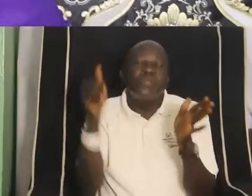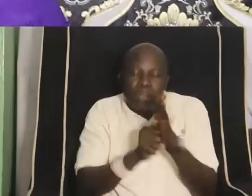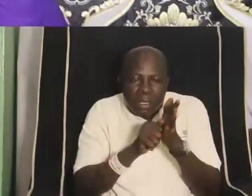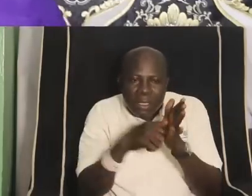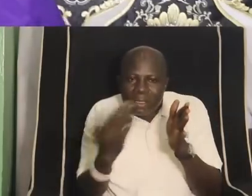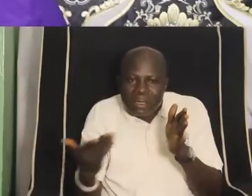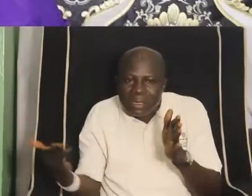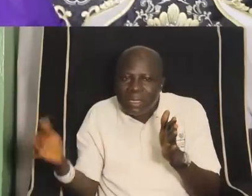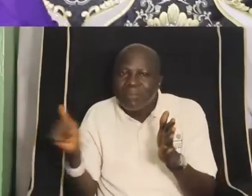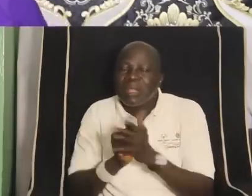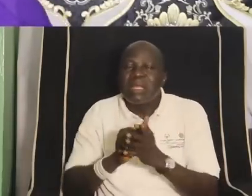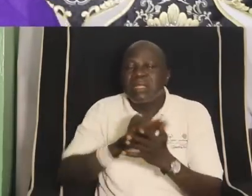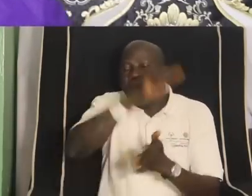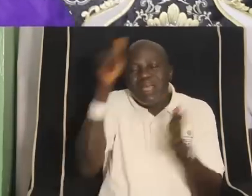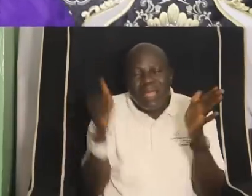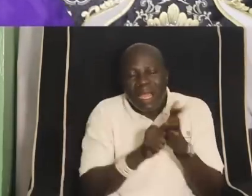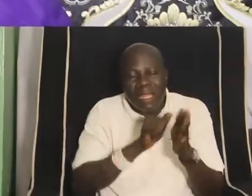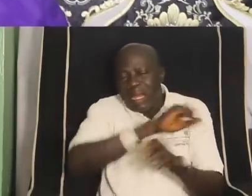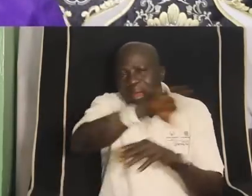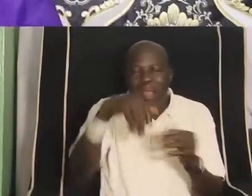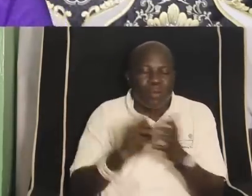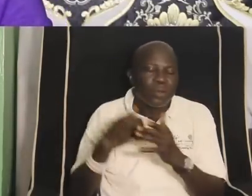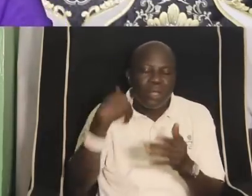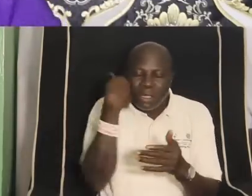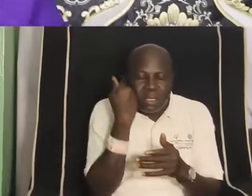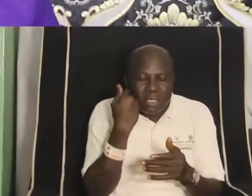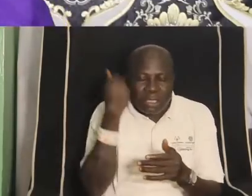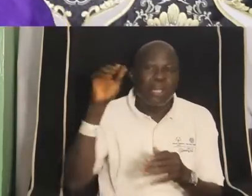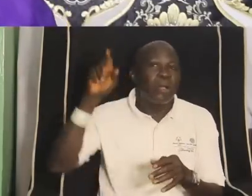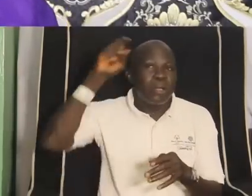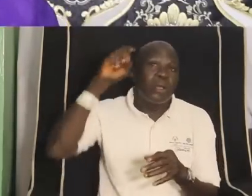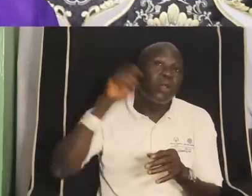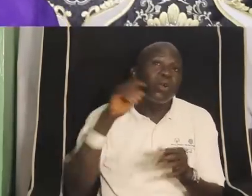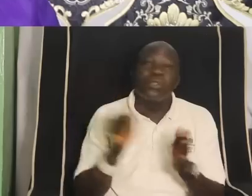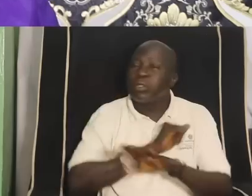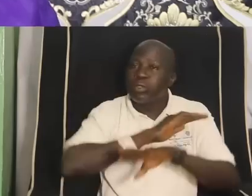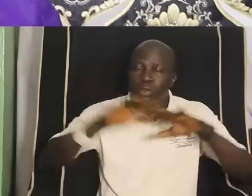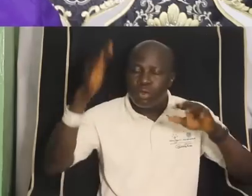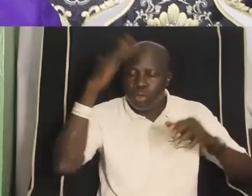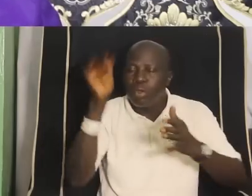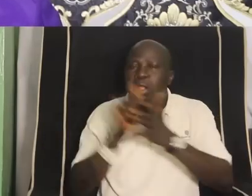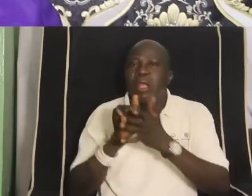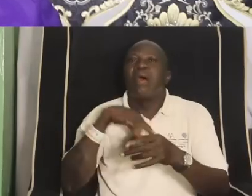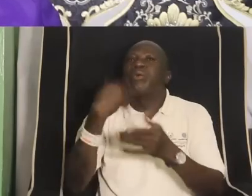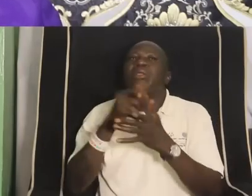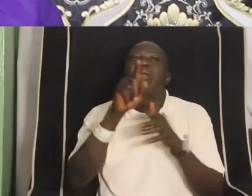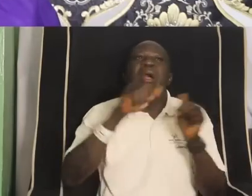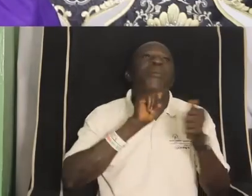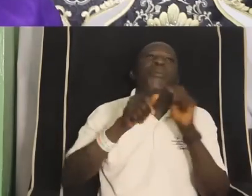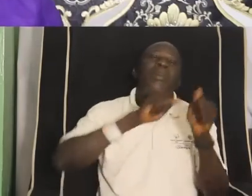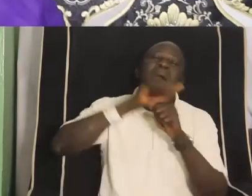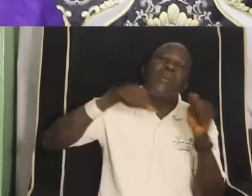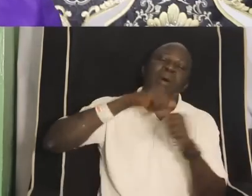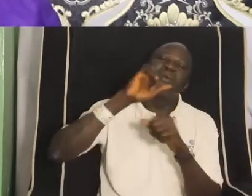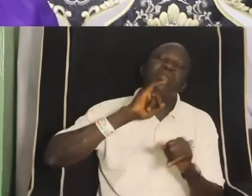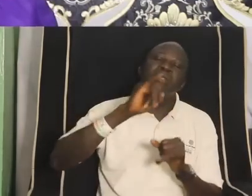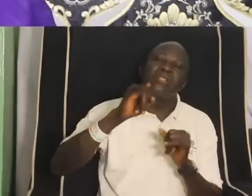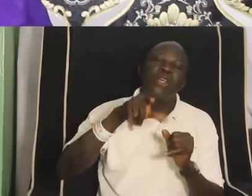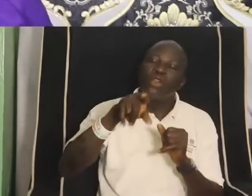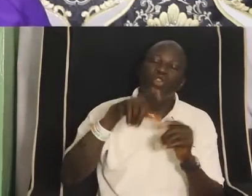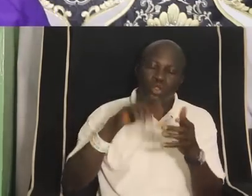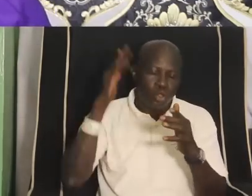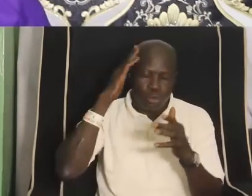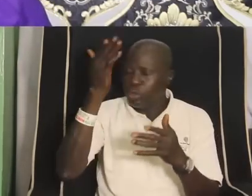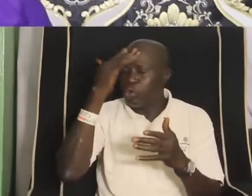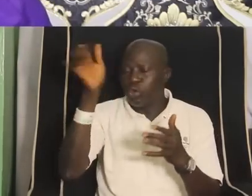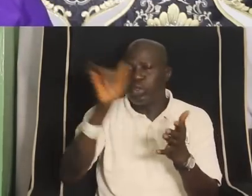Oto wa ni di ibaloko. What is behind sexual intercourse that you not know? I'm a so. I will talk about it. Iwona awa mo ipe. You two will